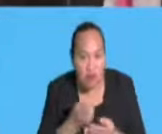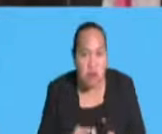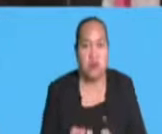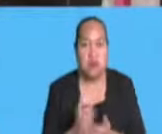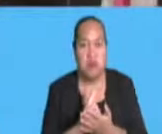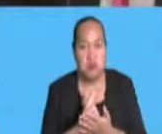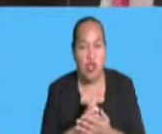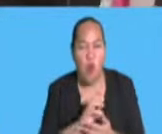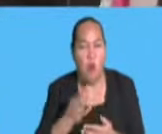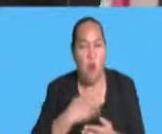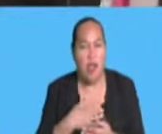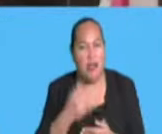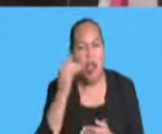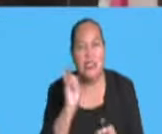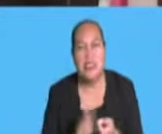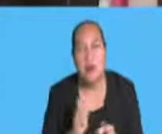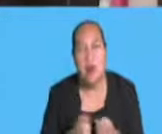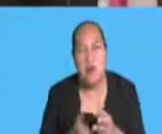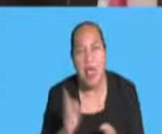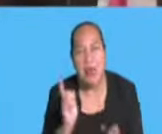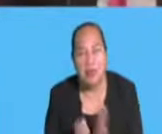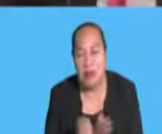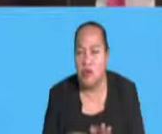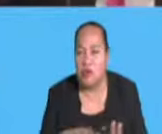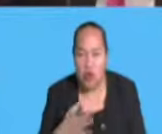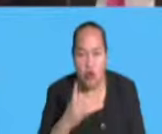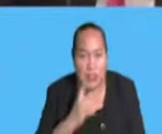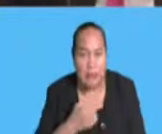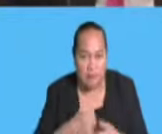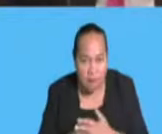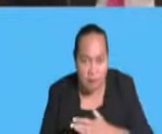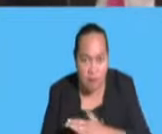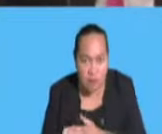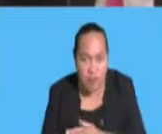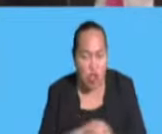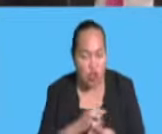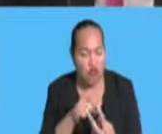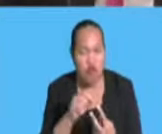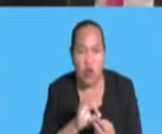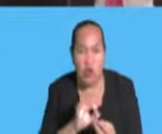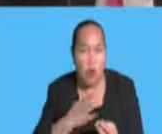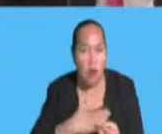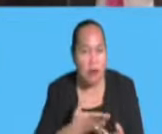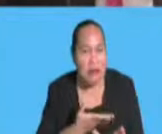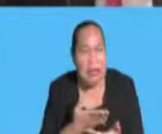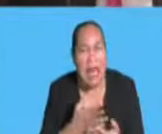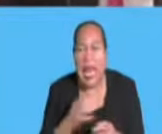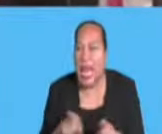not to take shortcuts, or as the Honourable Minister for Economy said, has chosen not to engage in band-aid